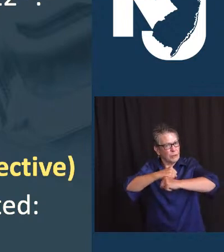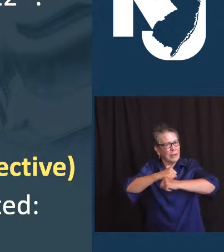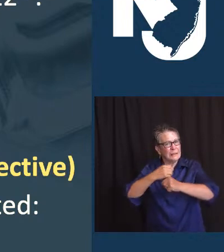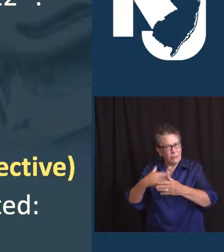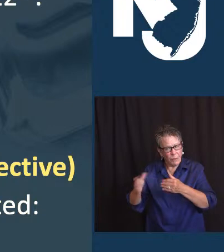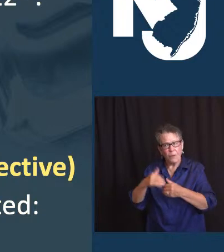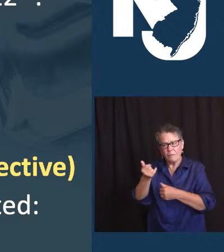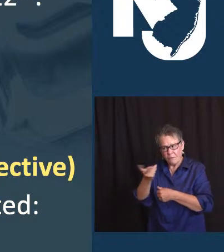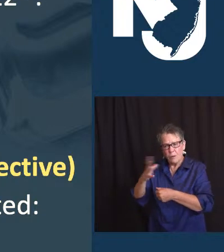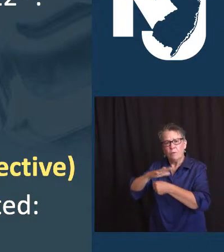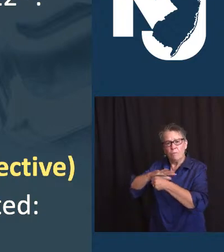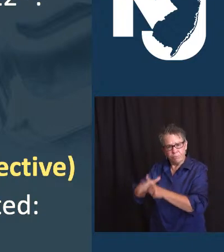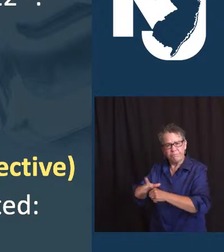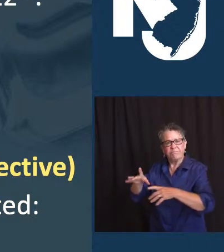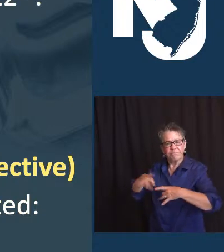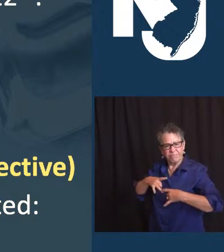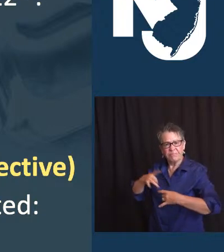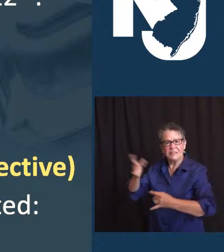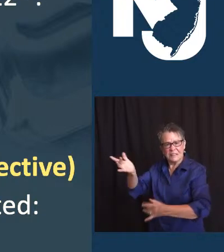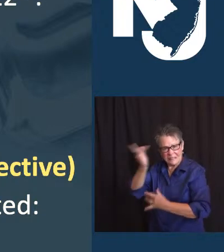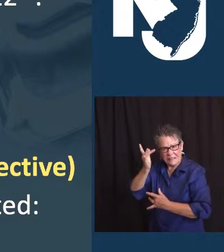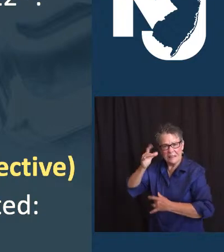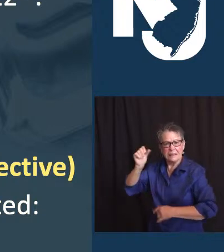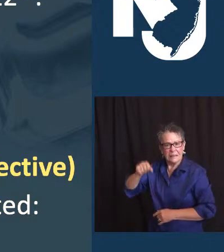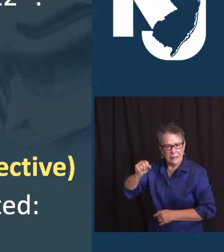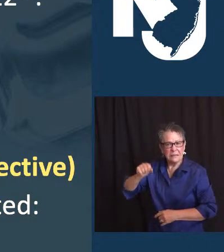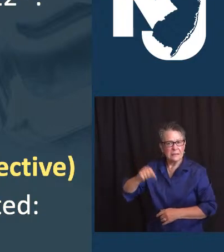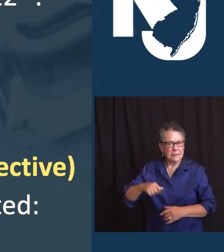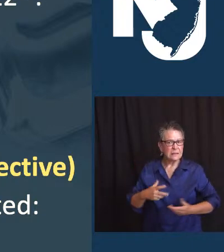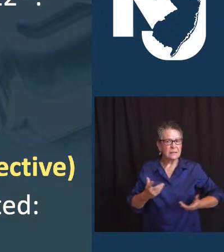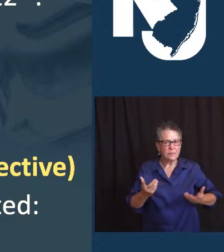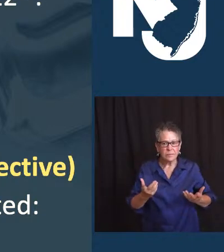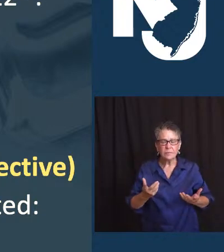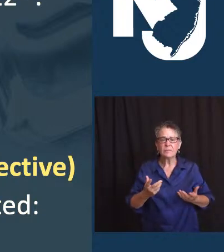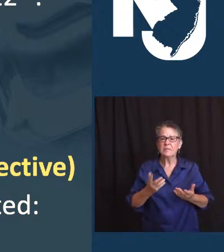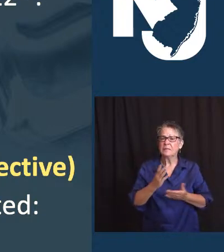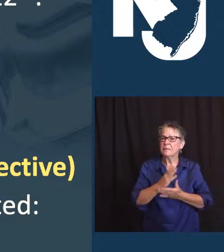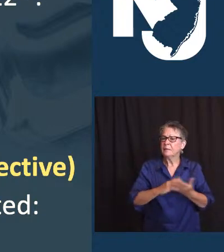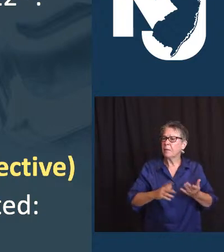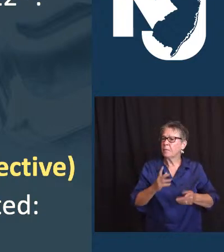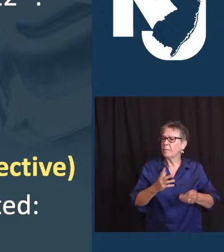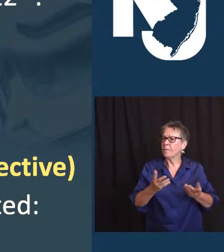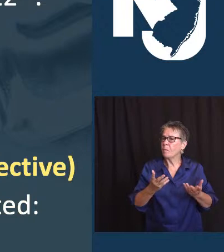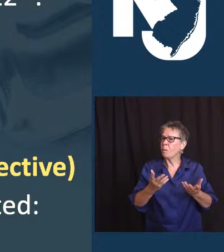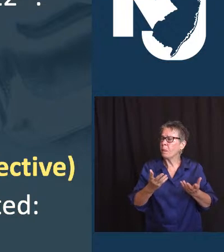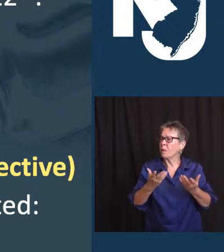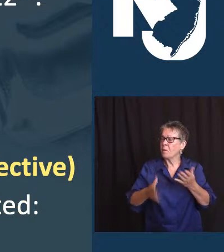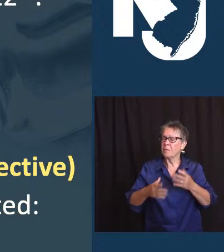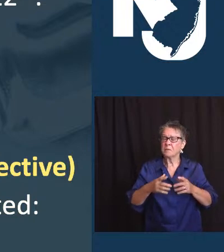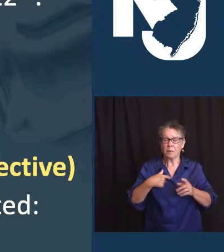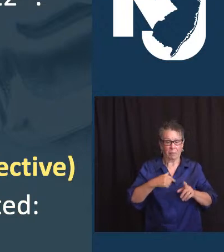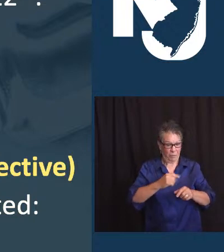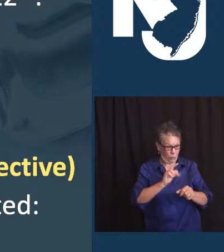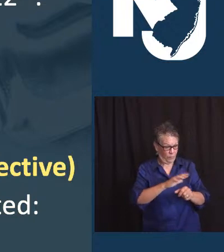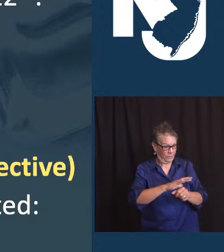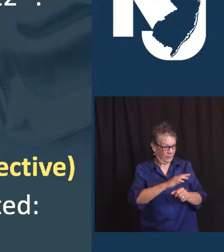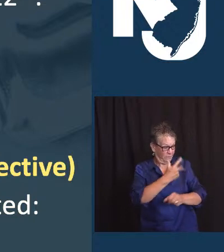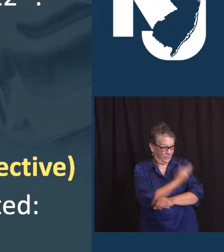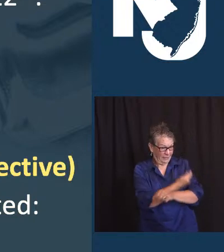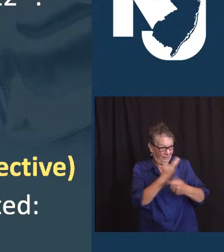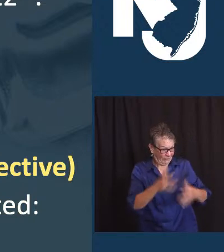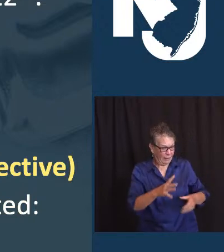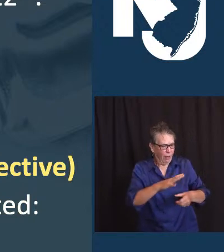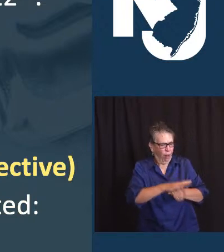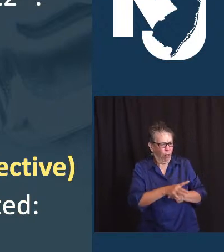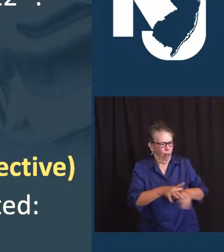to be minor, thank God, in scope. The efficacy of the vaccines against a case